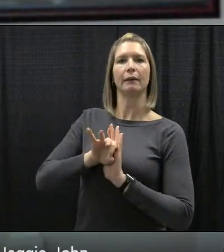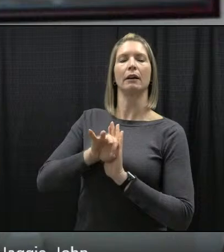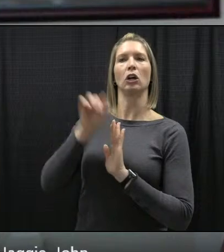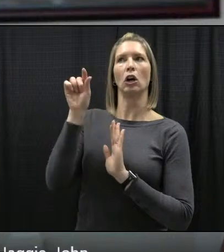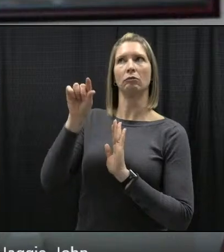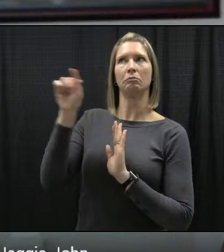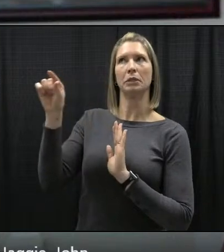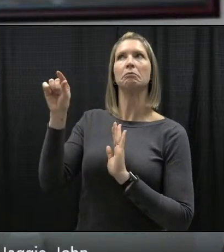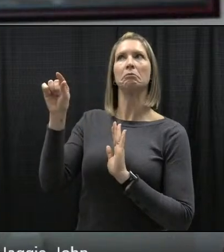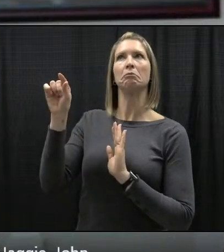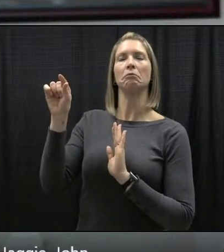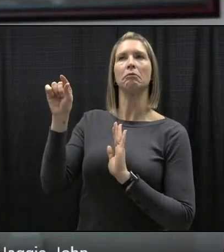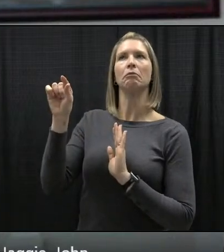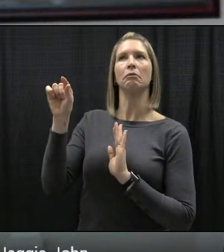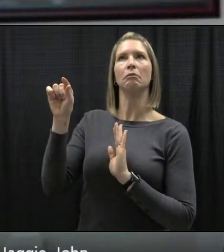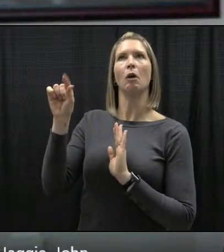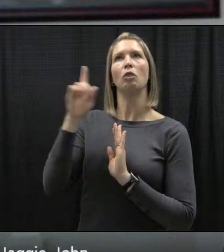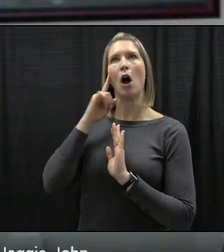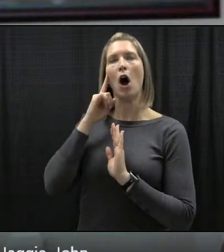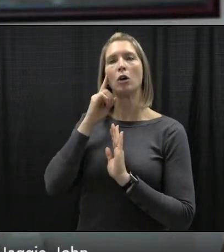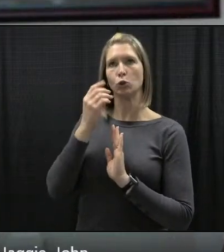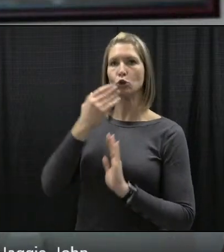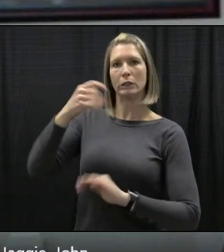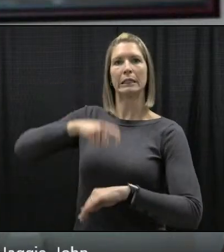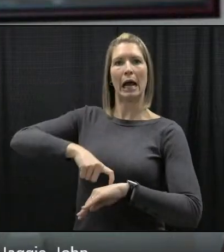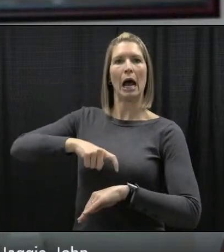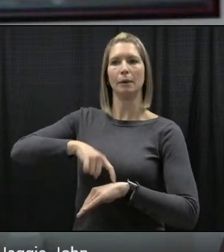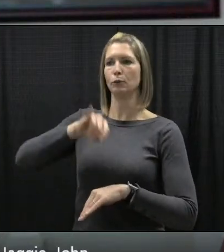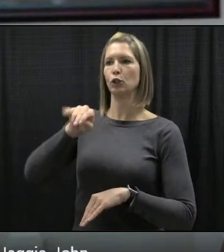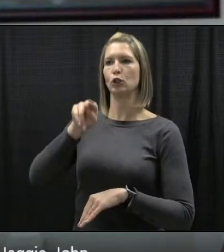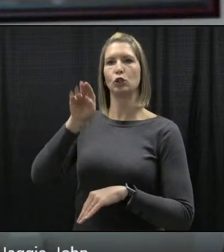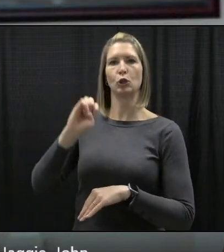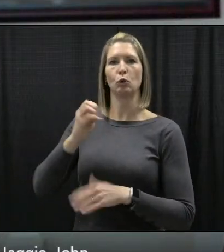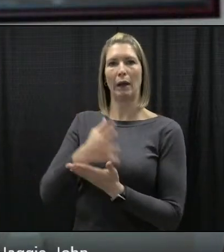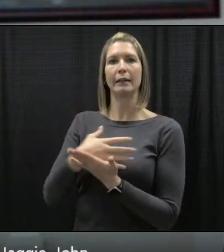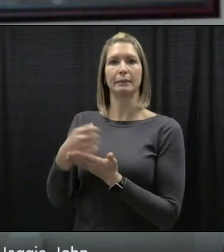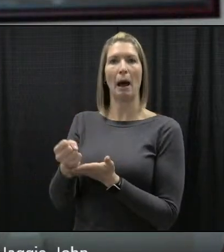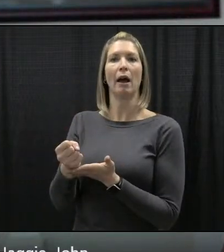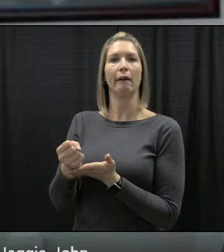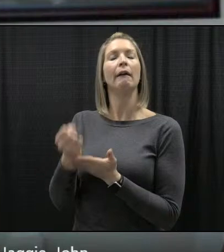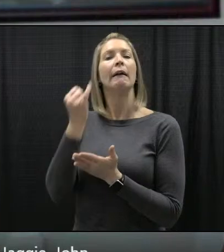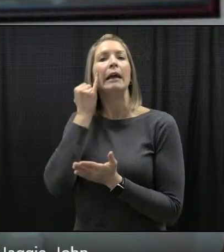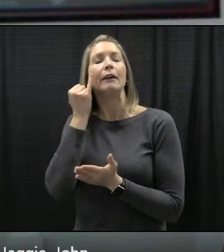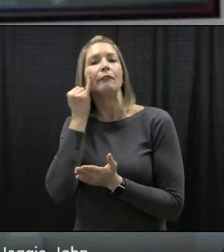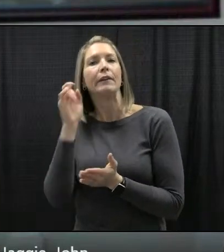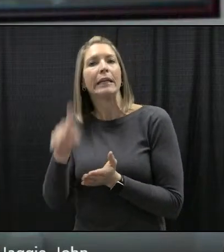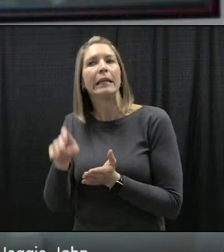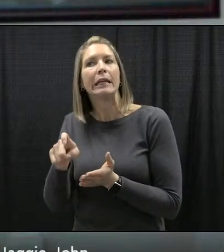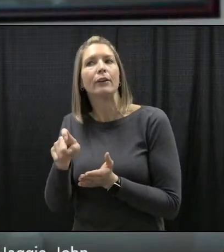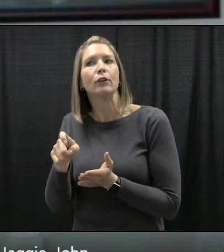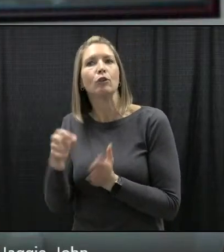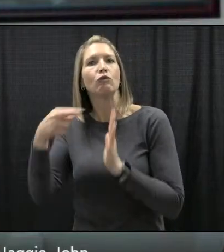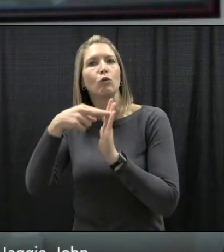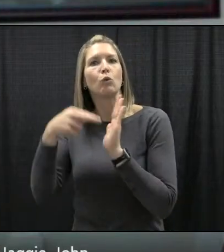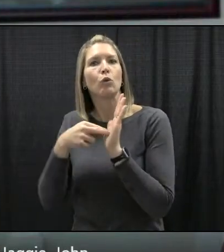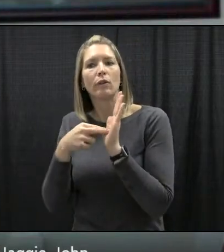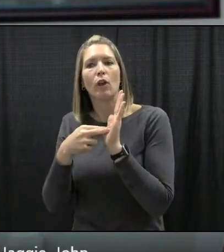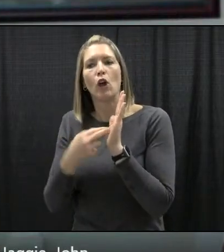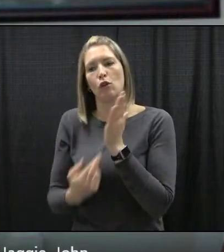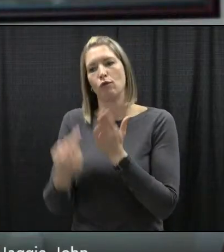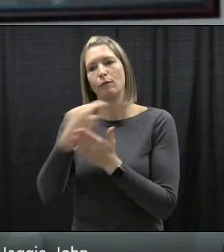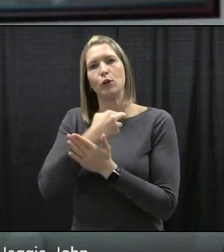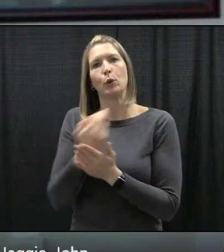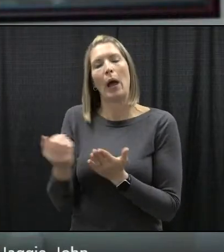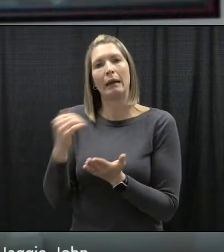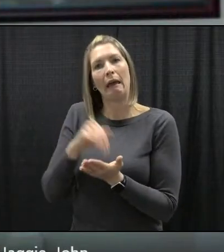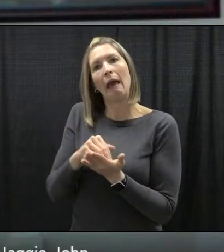was reasonable to set. And if there is a need, these regulations can be